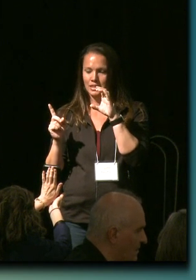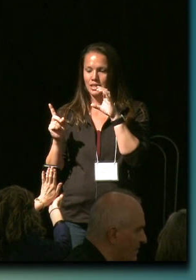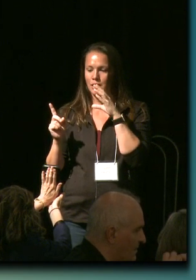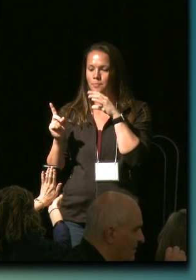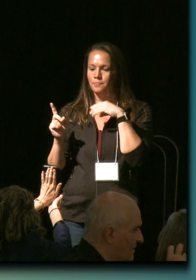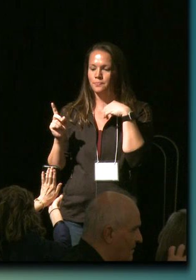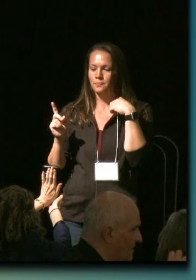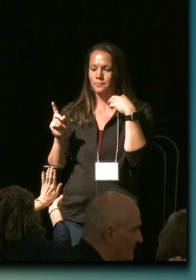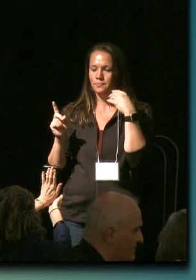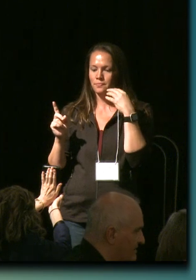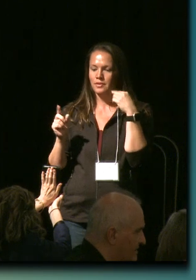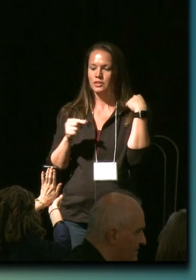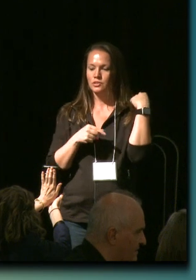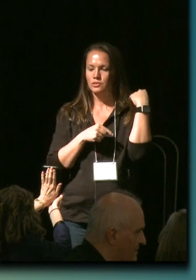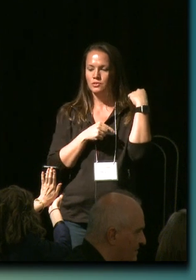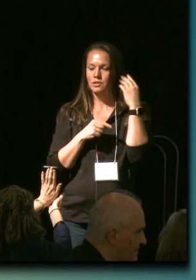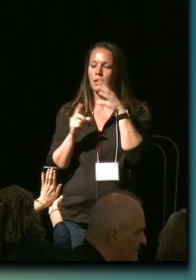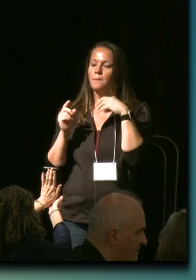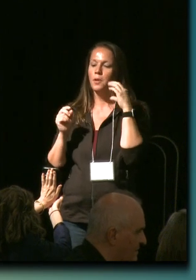pediatric